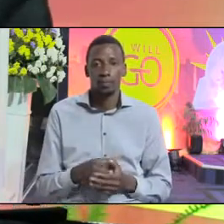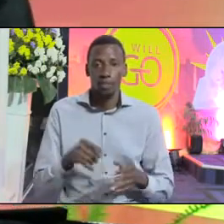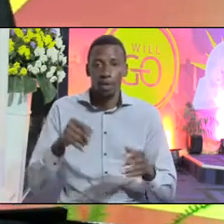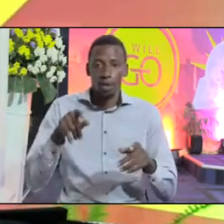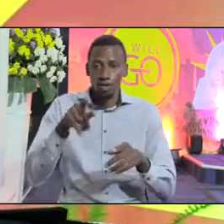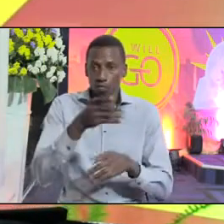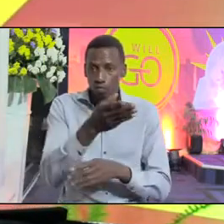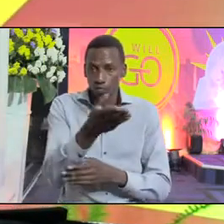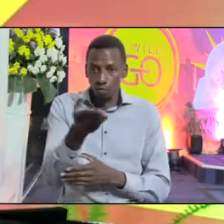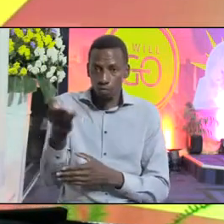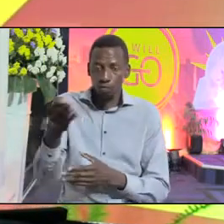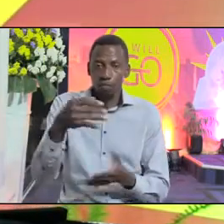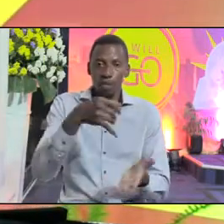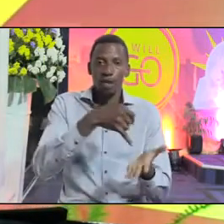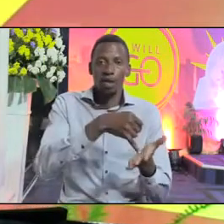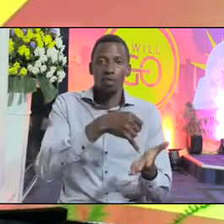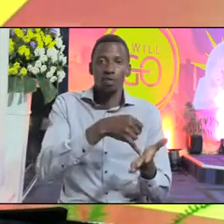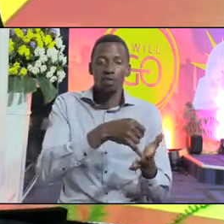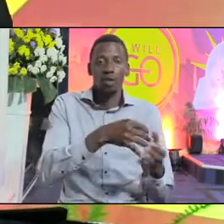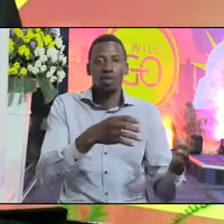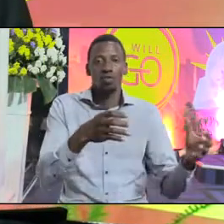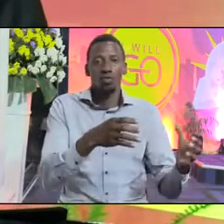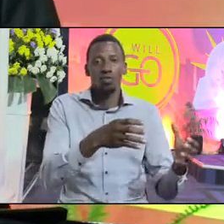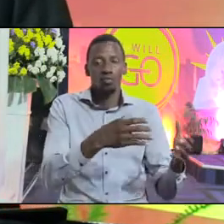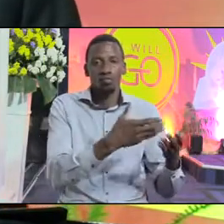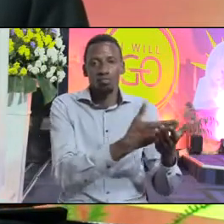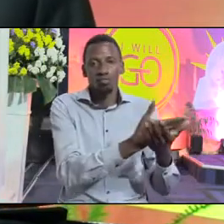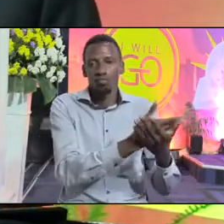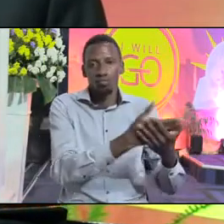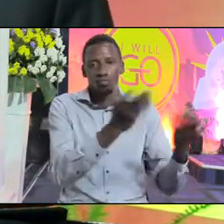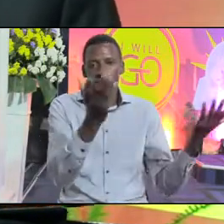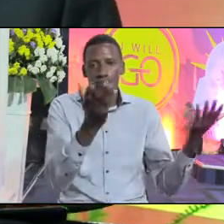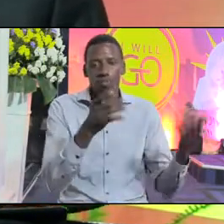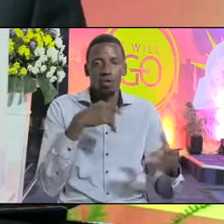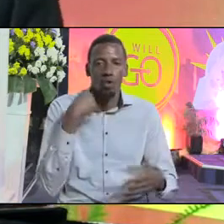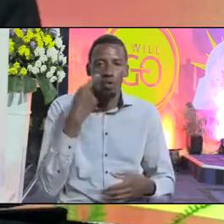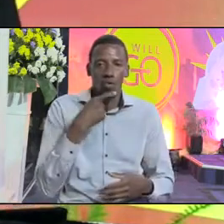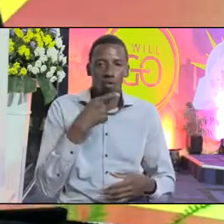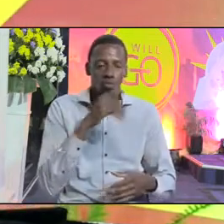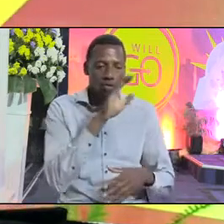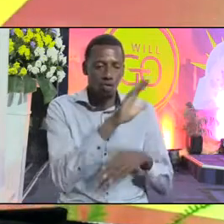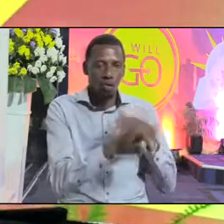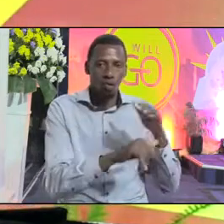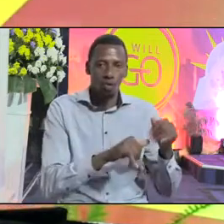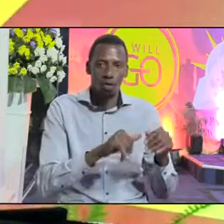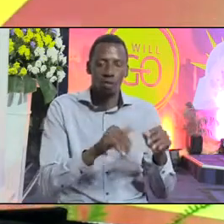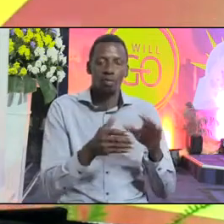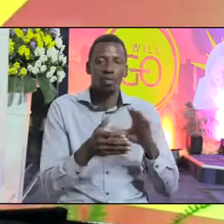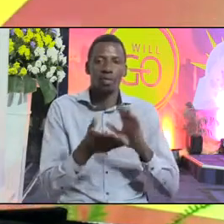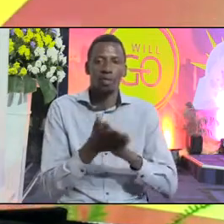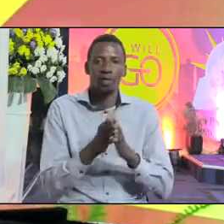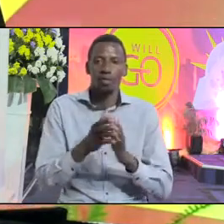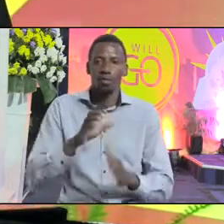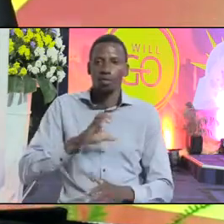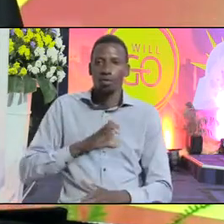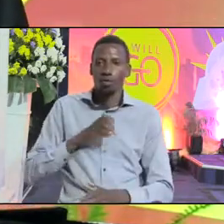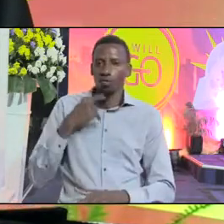included among those Gentiles who've been called to belong to Jesus